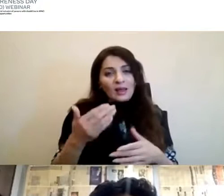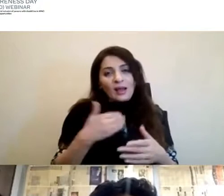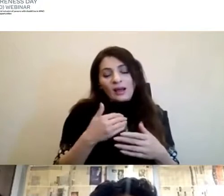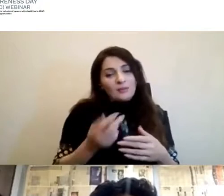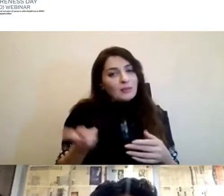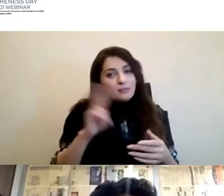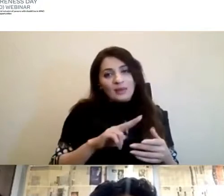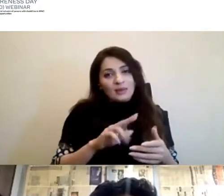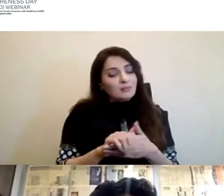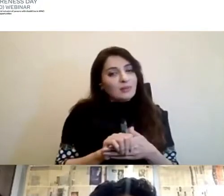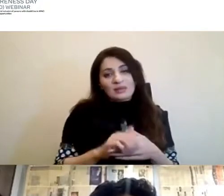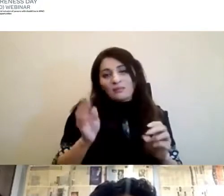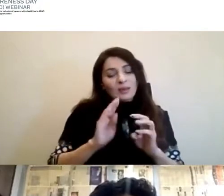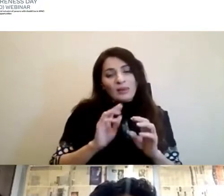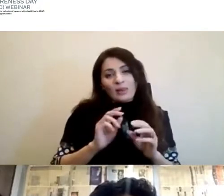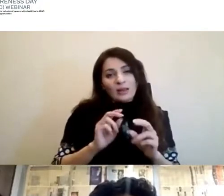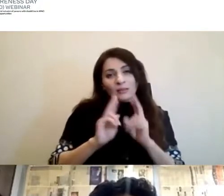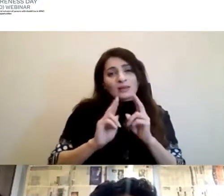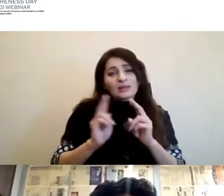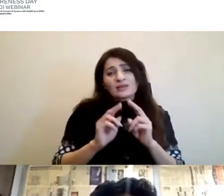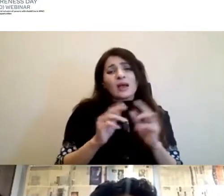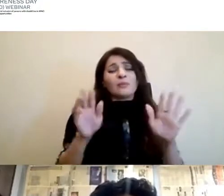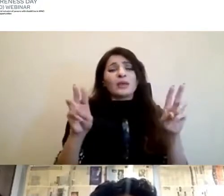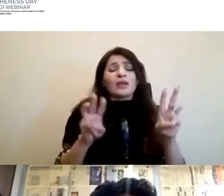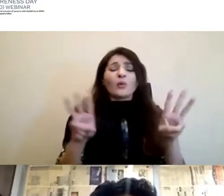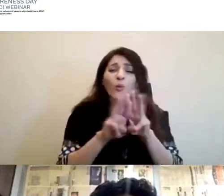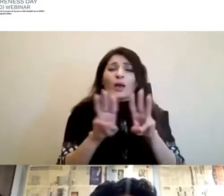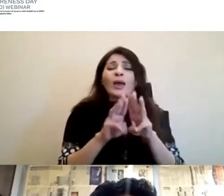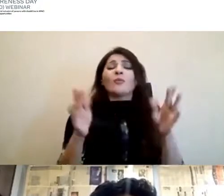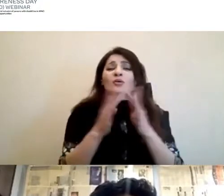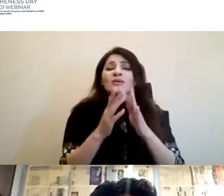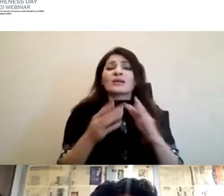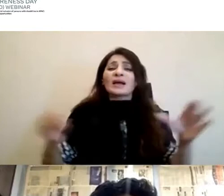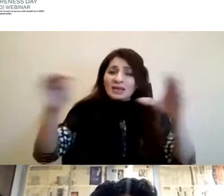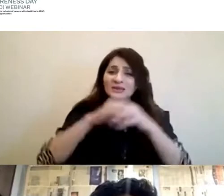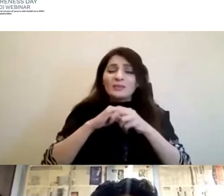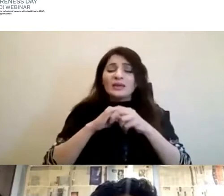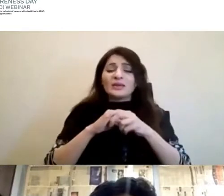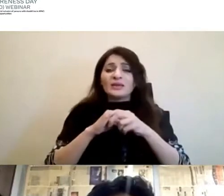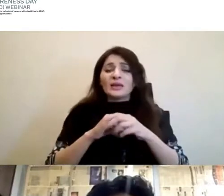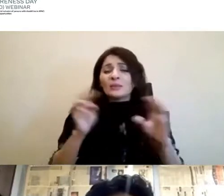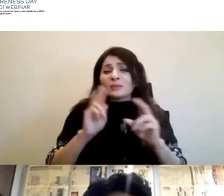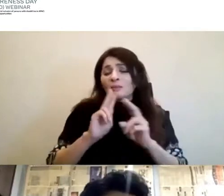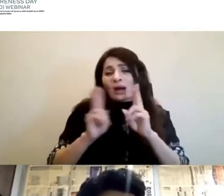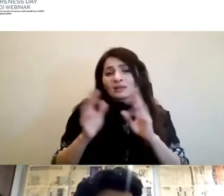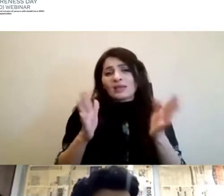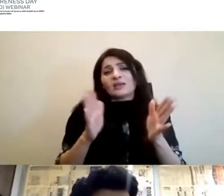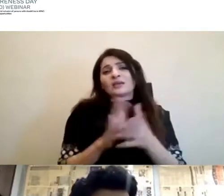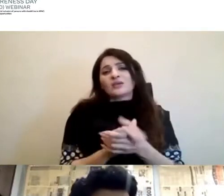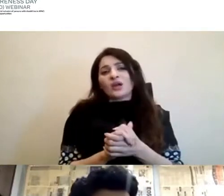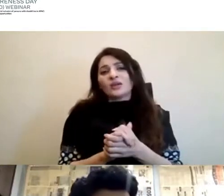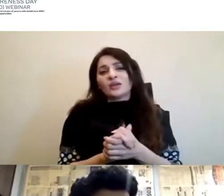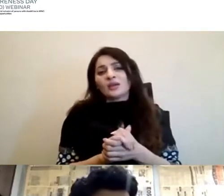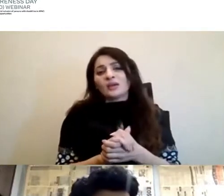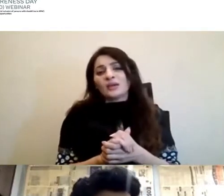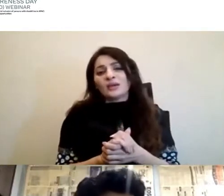be talking about the need for web accessibility, and we should not be having to prove to